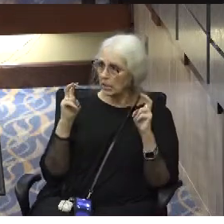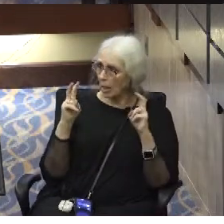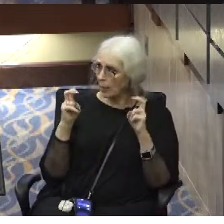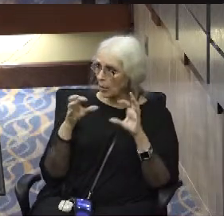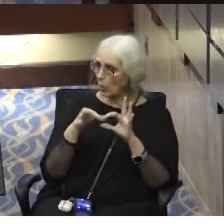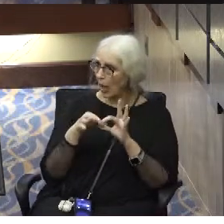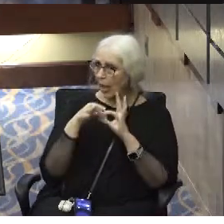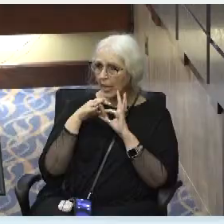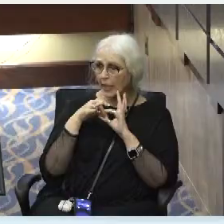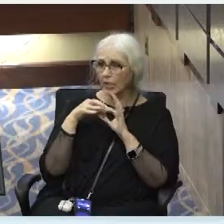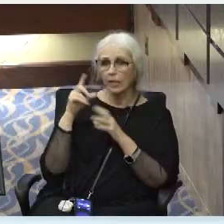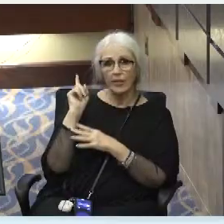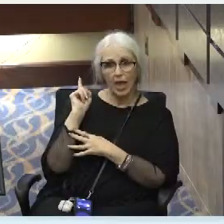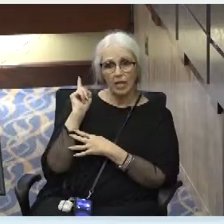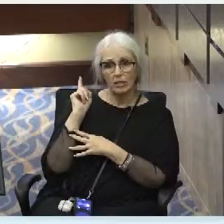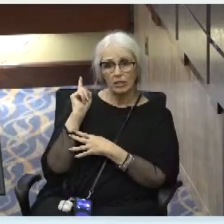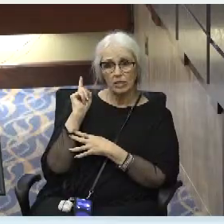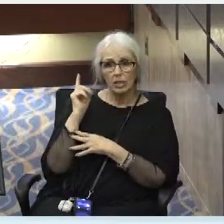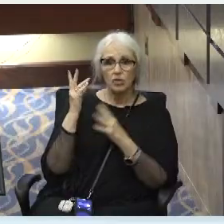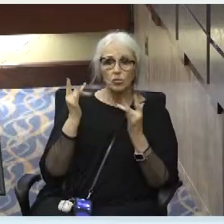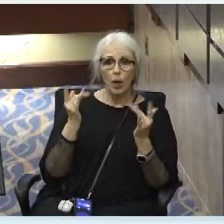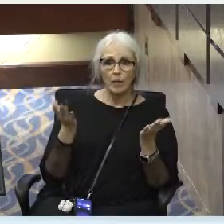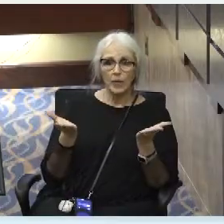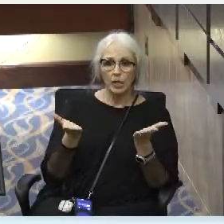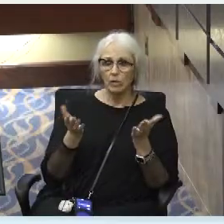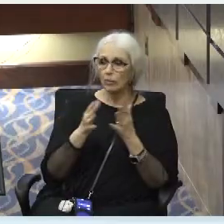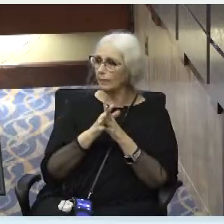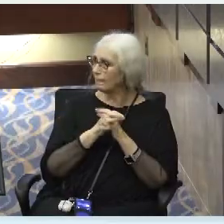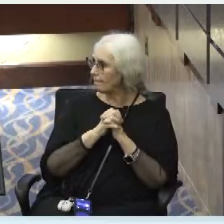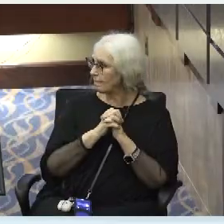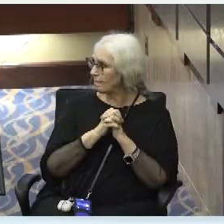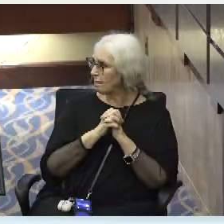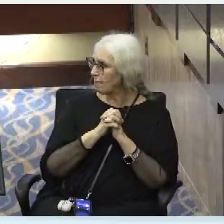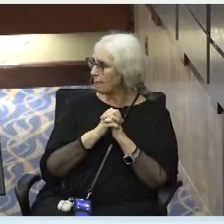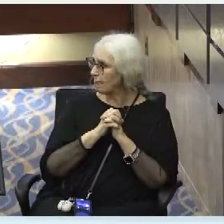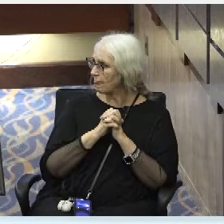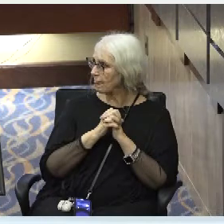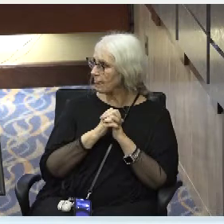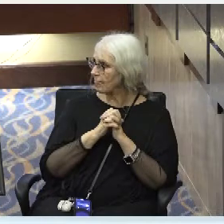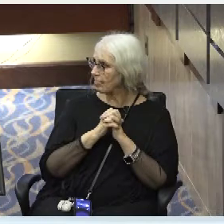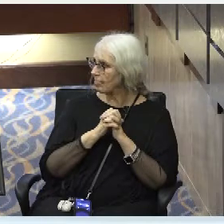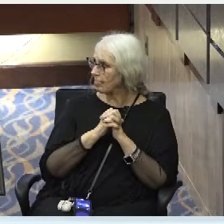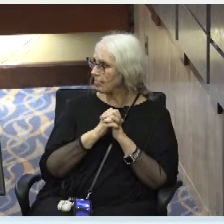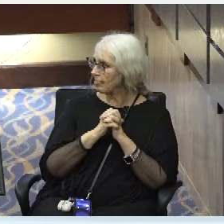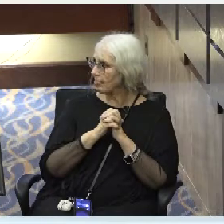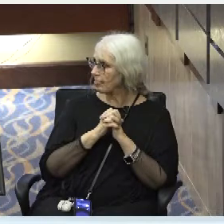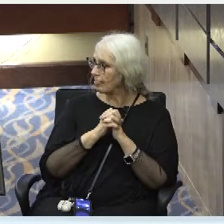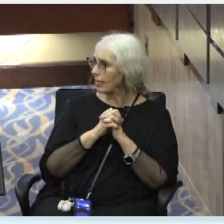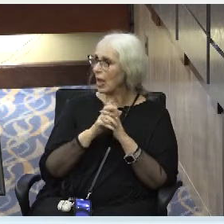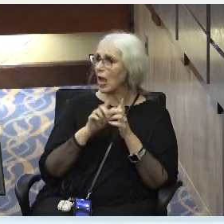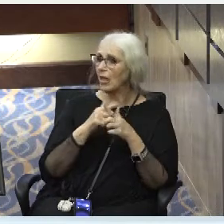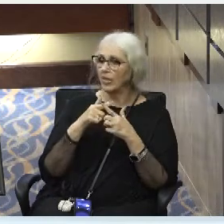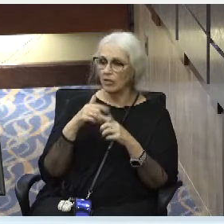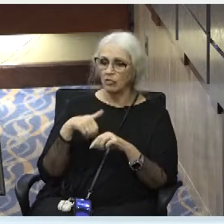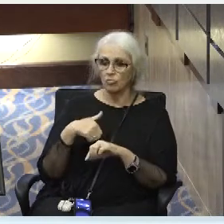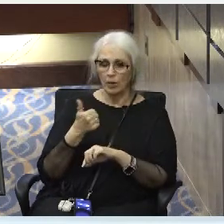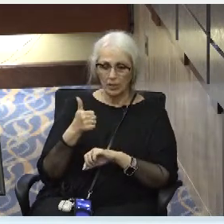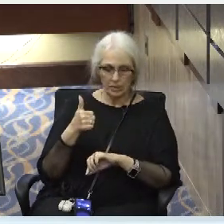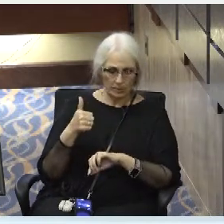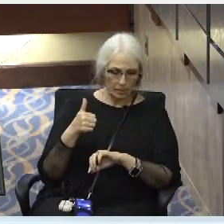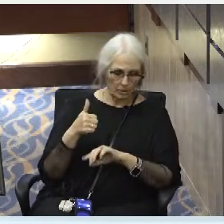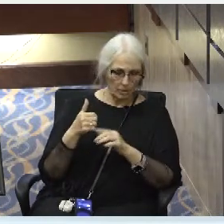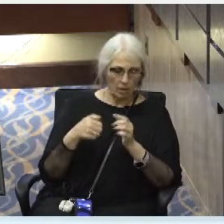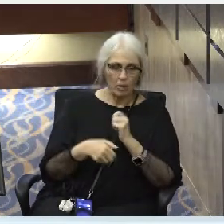that, that's why I'm here. Otherwise, we'll get into the rest of the presentation, which is